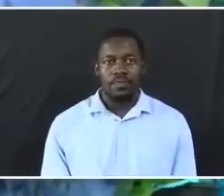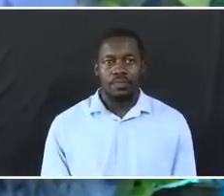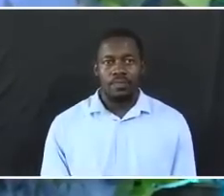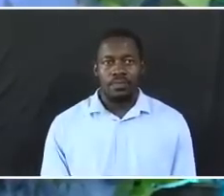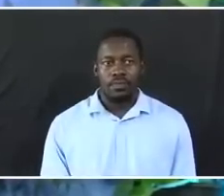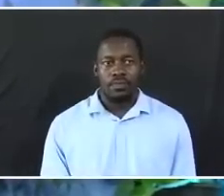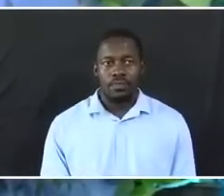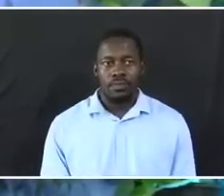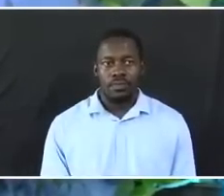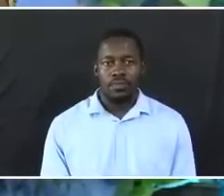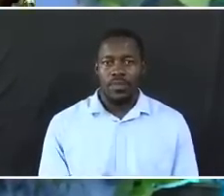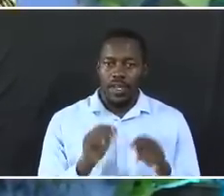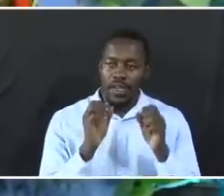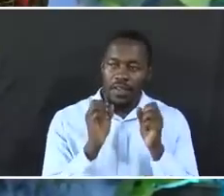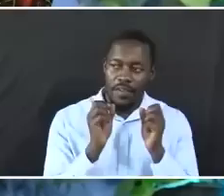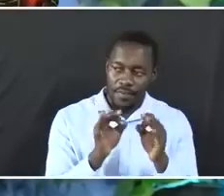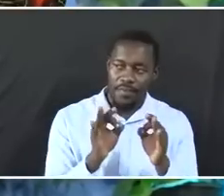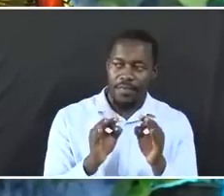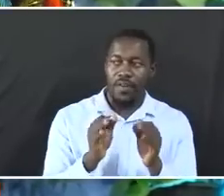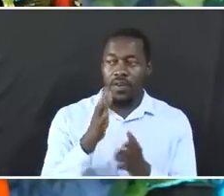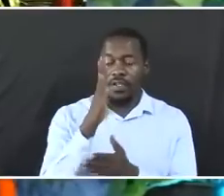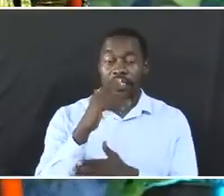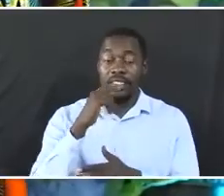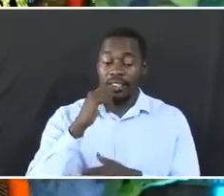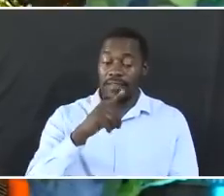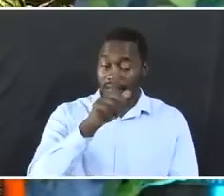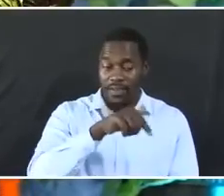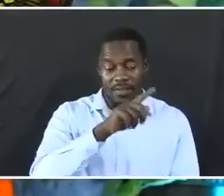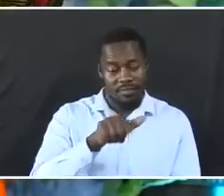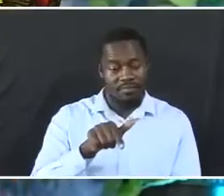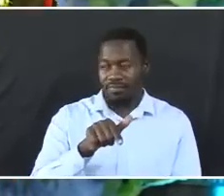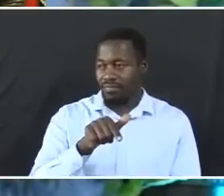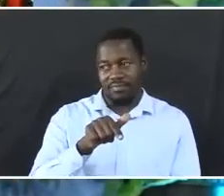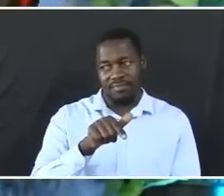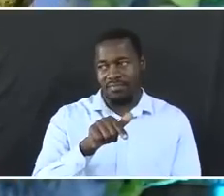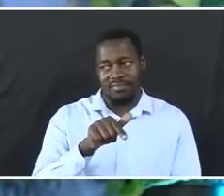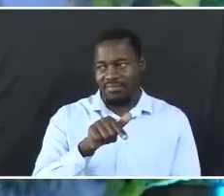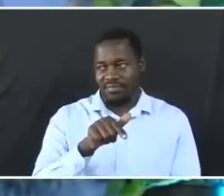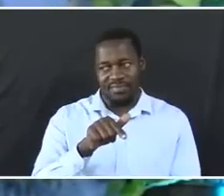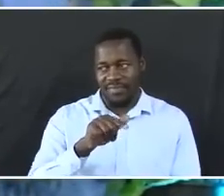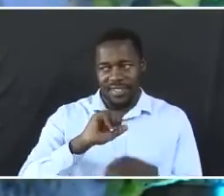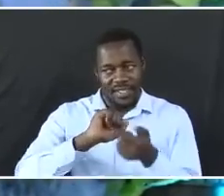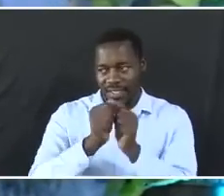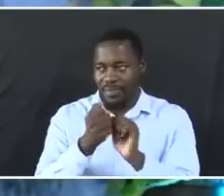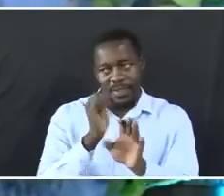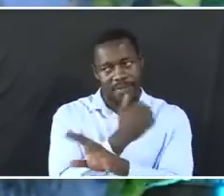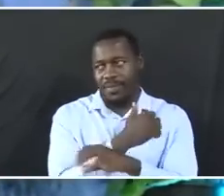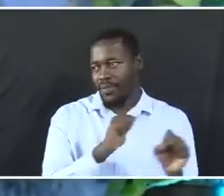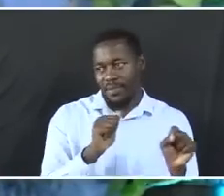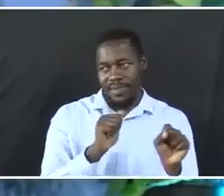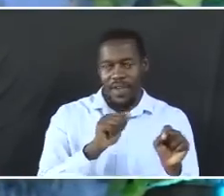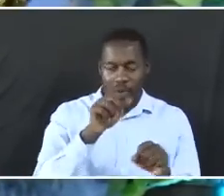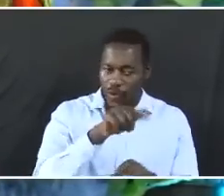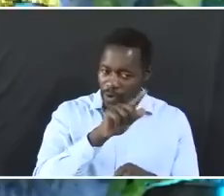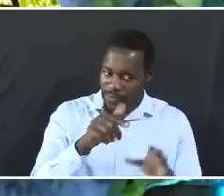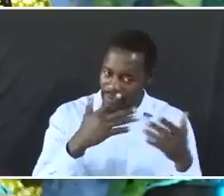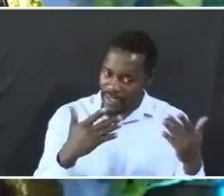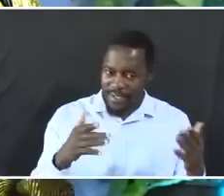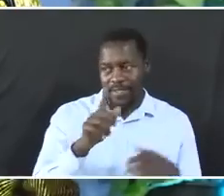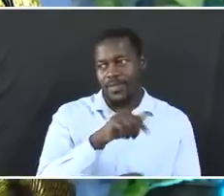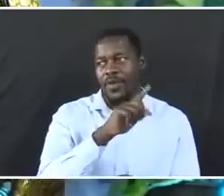So when God says it is wrong, it is wrong. Even if you toast it how, it is wrong. And it comes